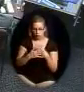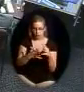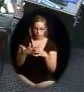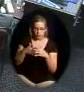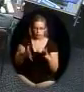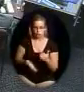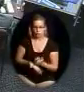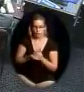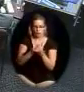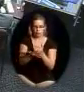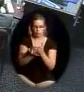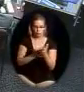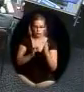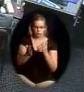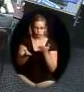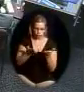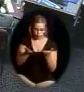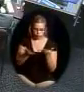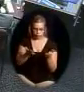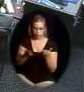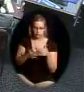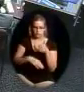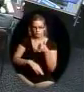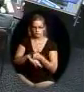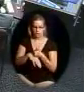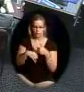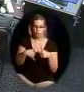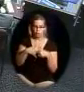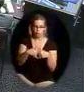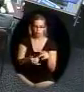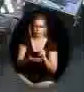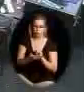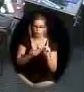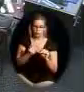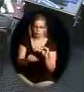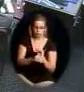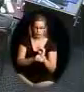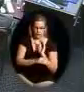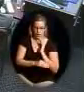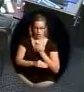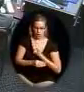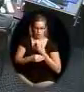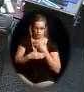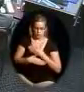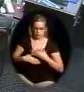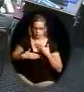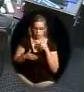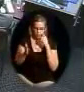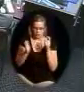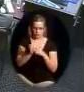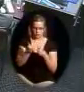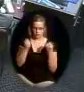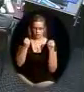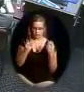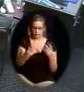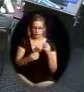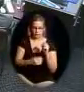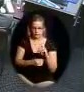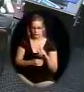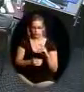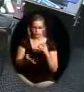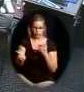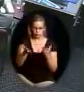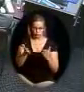established the President's Volunteer Service Award Program. Tonight, it is our pleasure to recognize a number of Seniors Serving